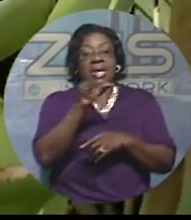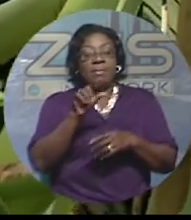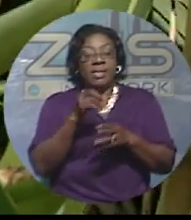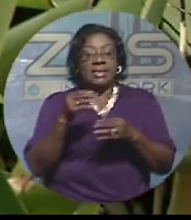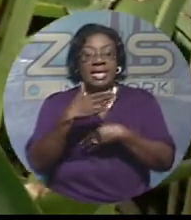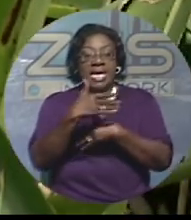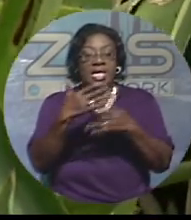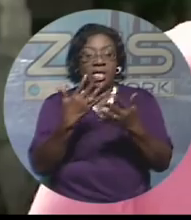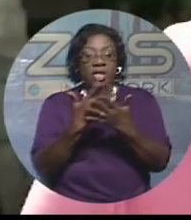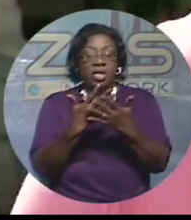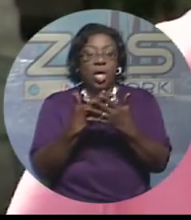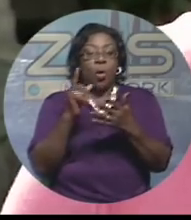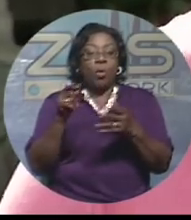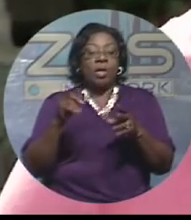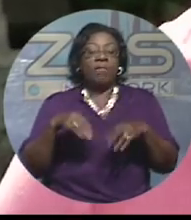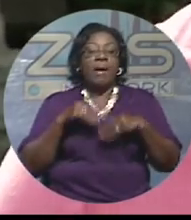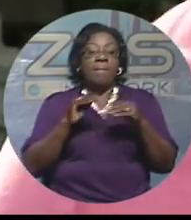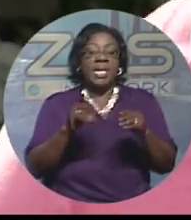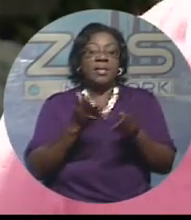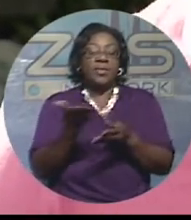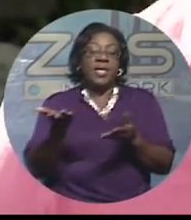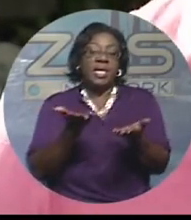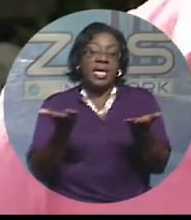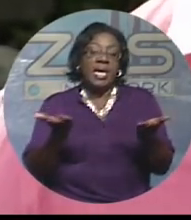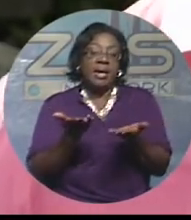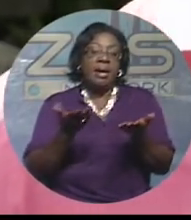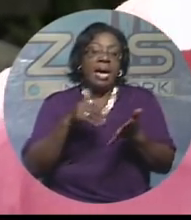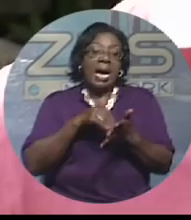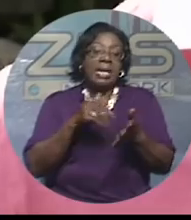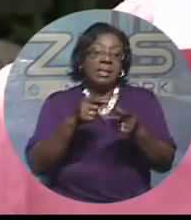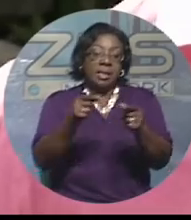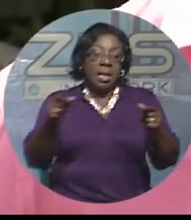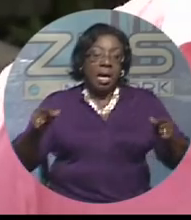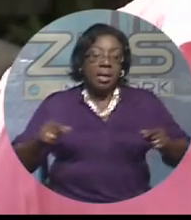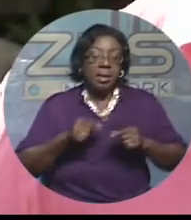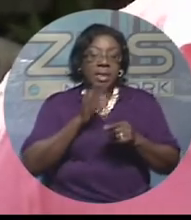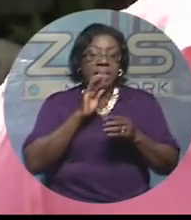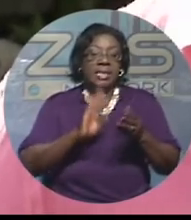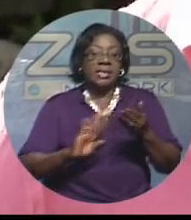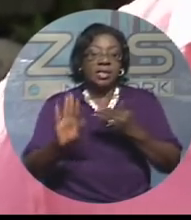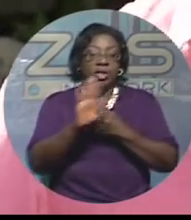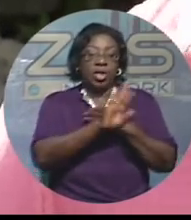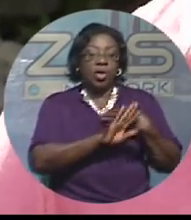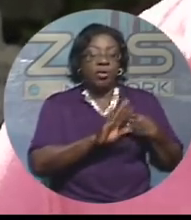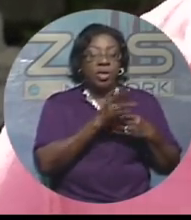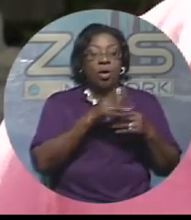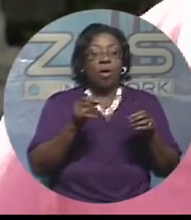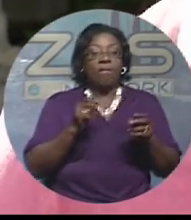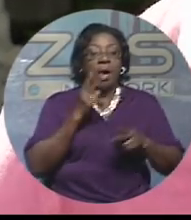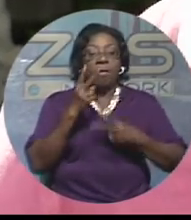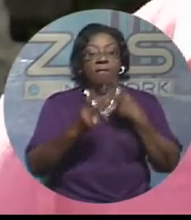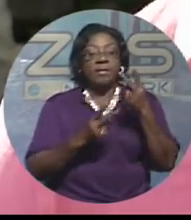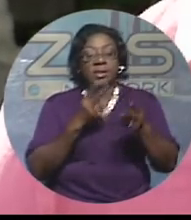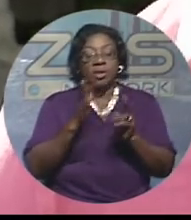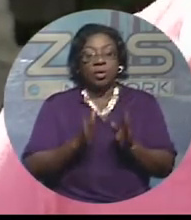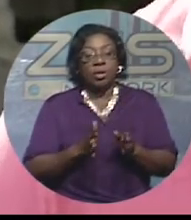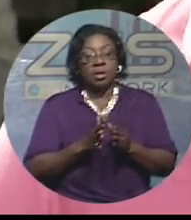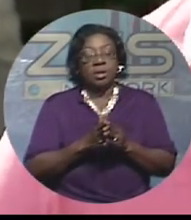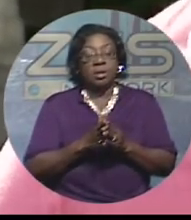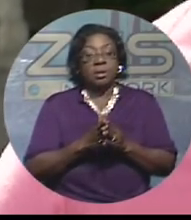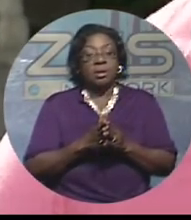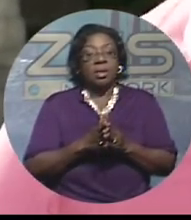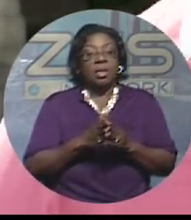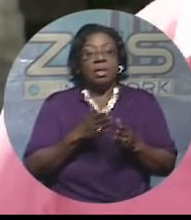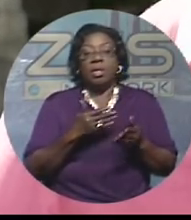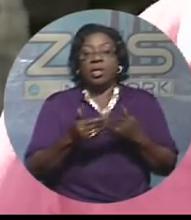cage. You know, one of our main things here at Ardastra is security of our guests, whether it is our cruise passengers, our